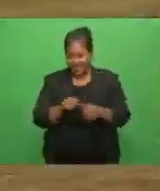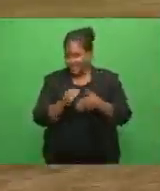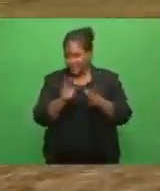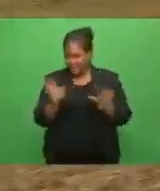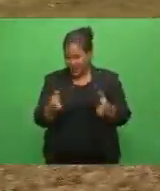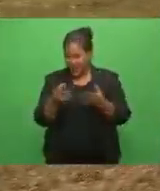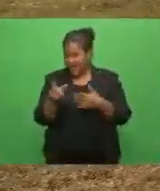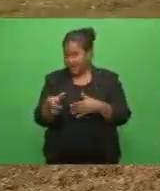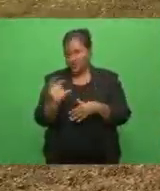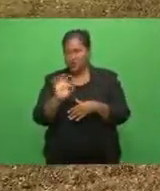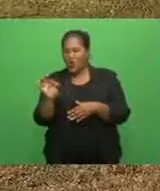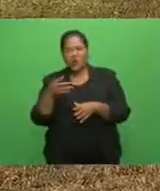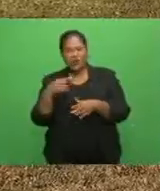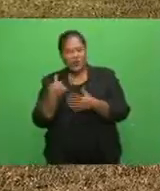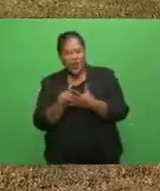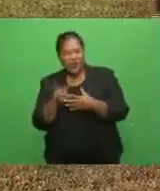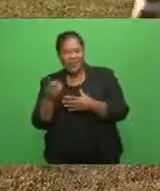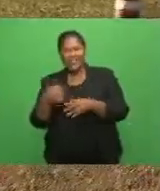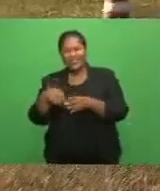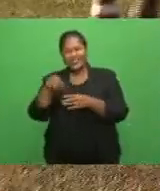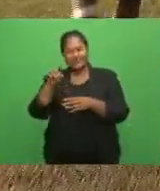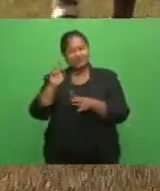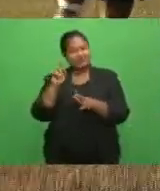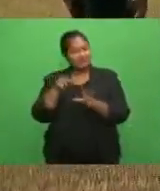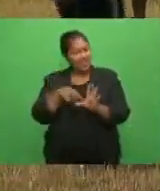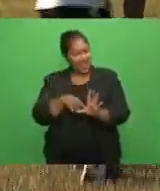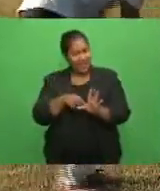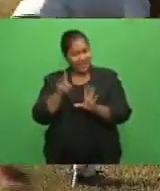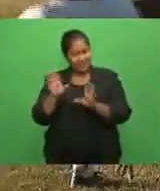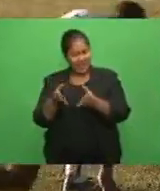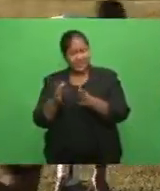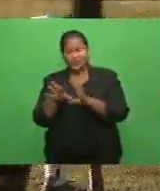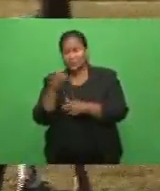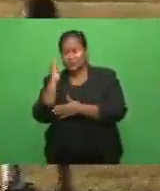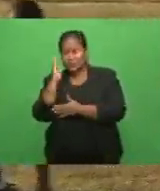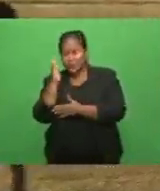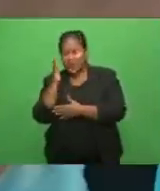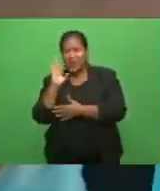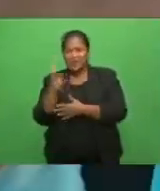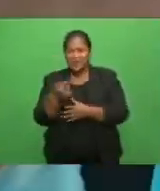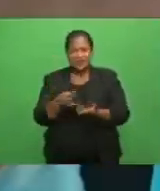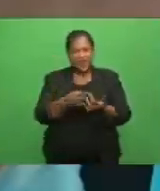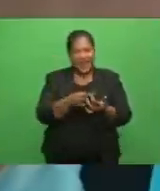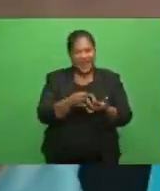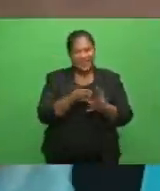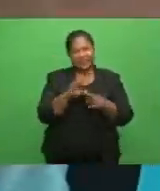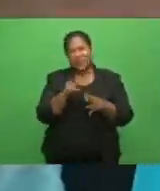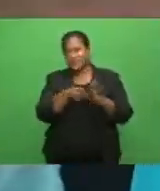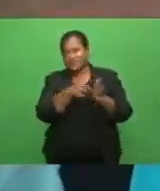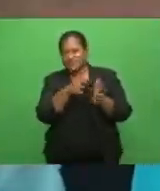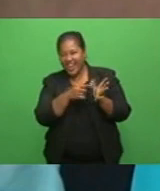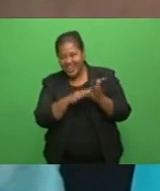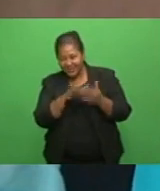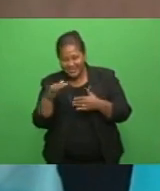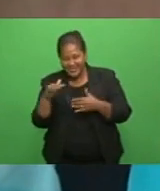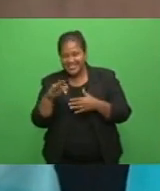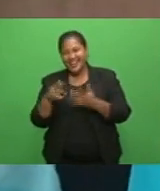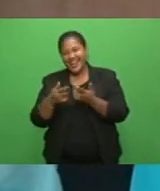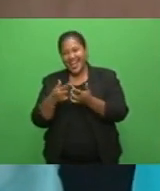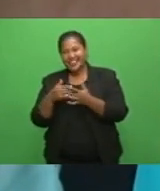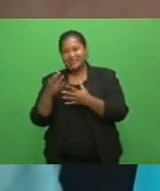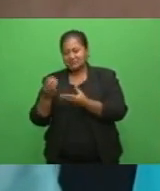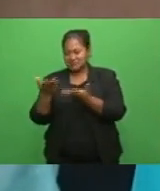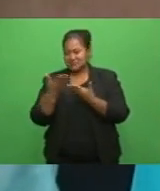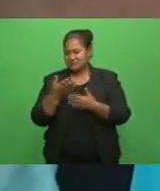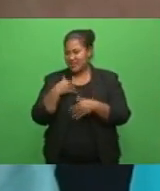the RKS would be players, the likes of John Stewart, James Brown, Cyril Ntua, giving